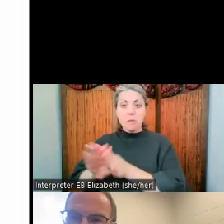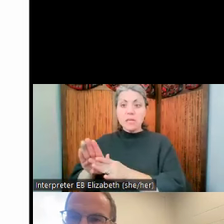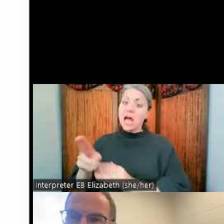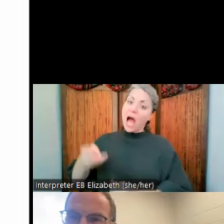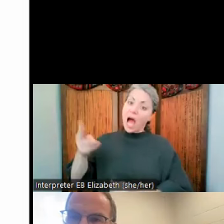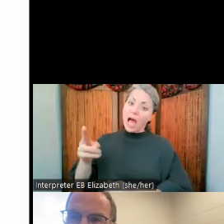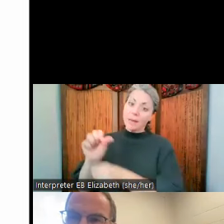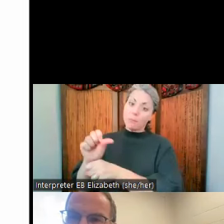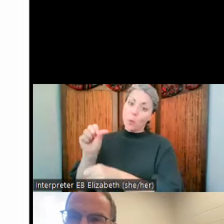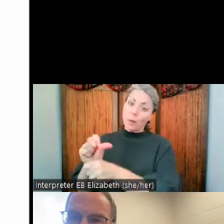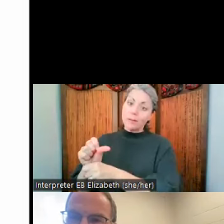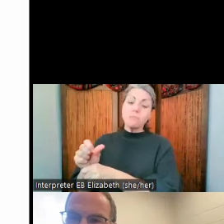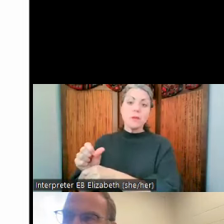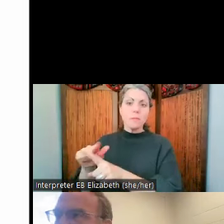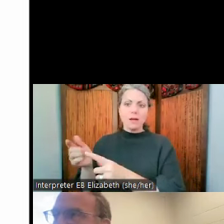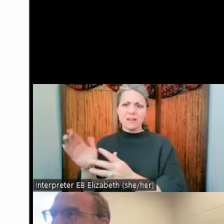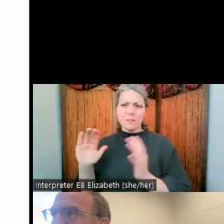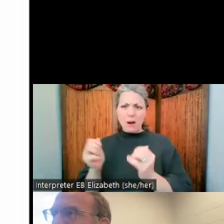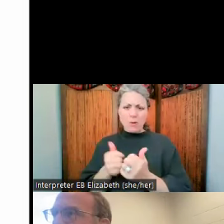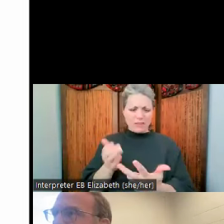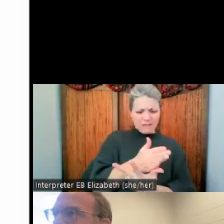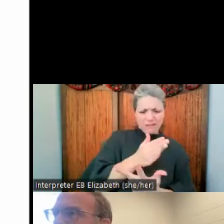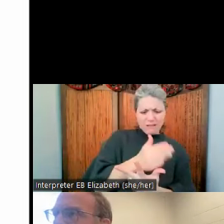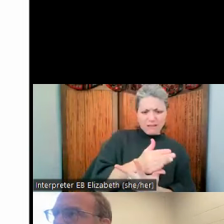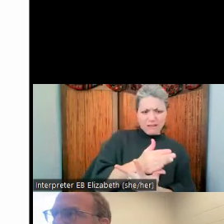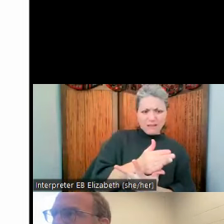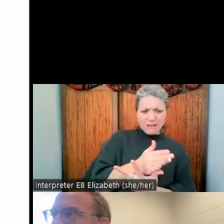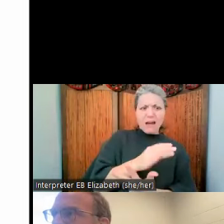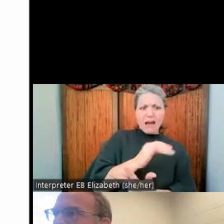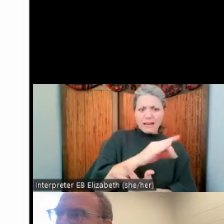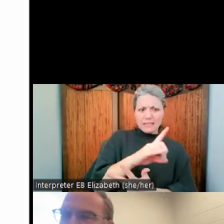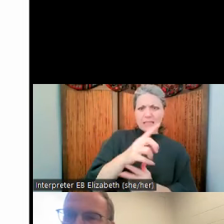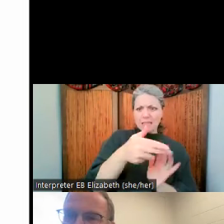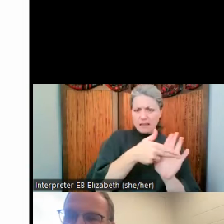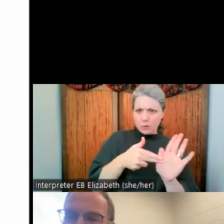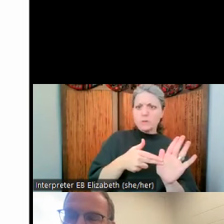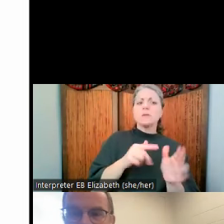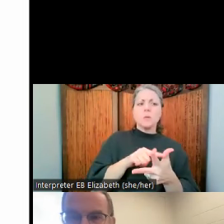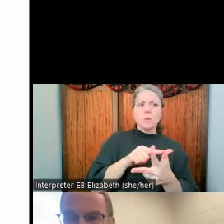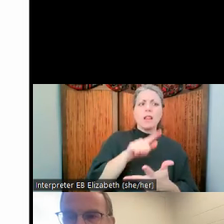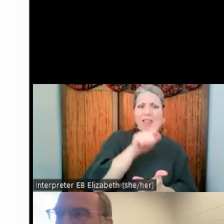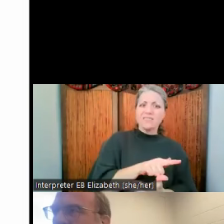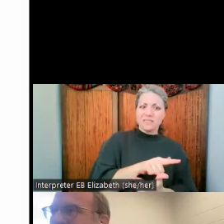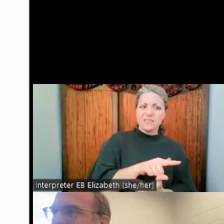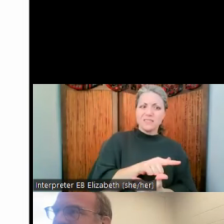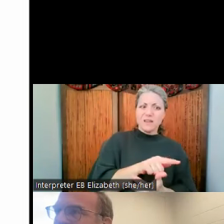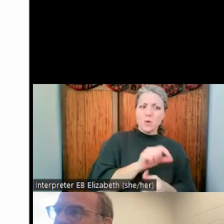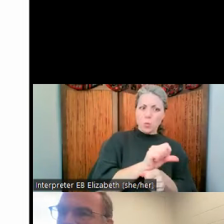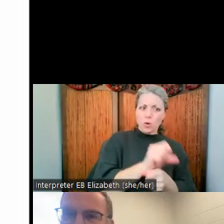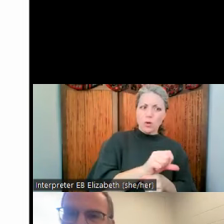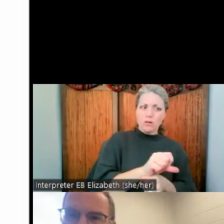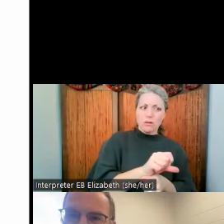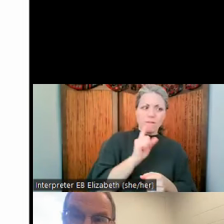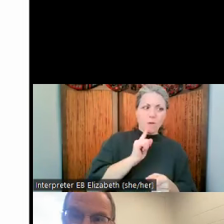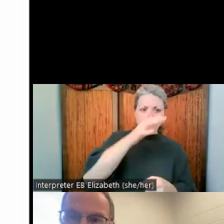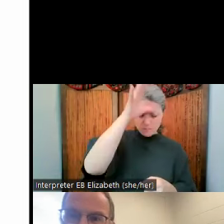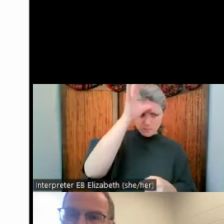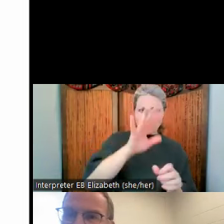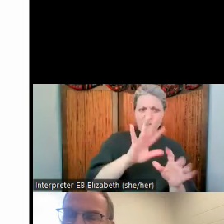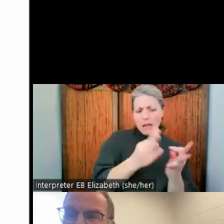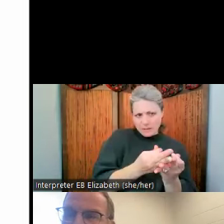children with a developmental diagnosis. Also, those families with typical children were more likely to have